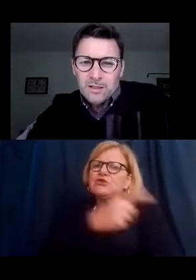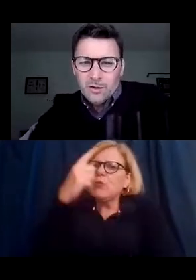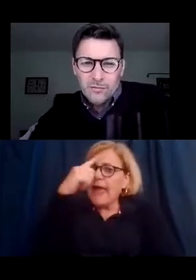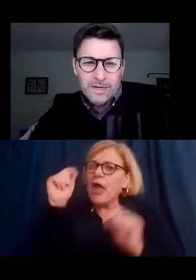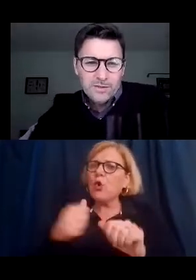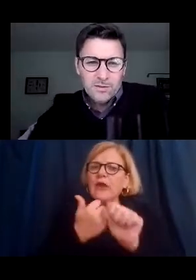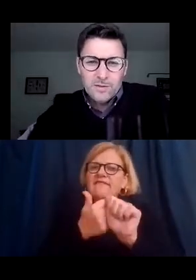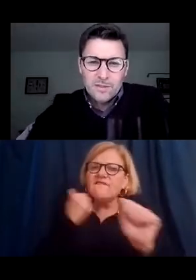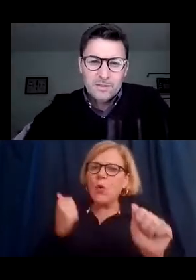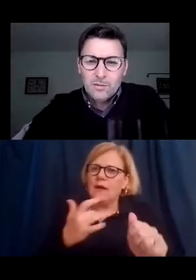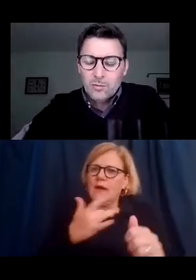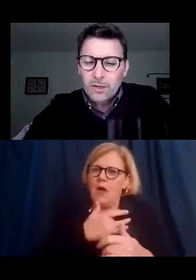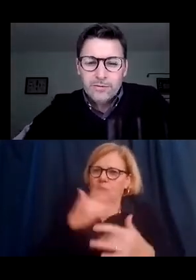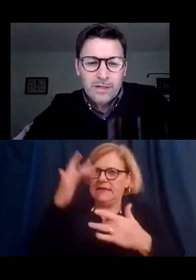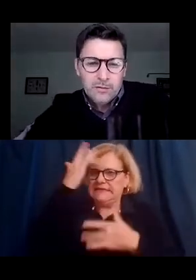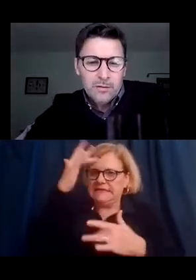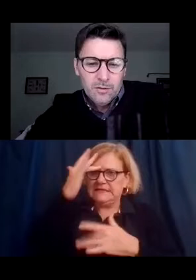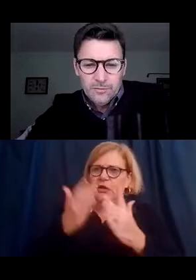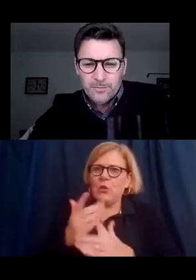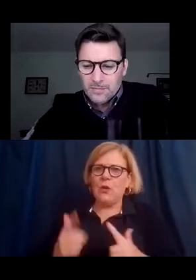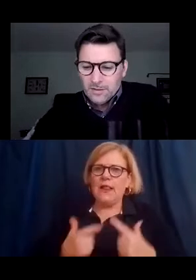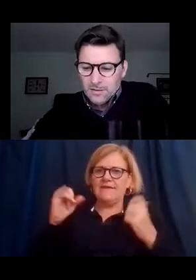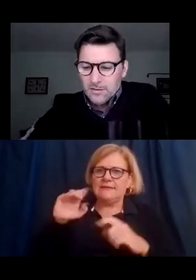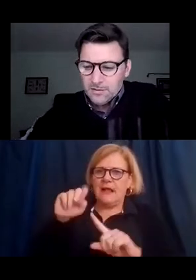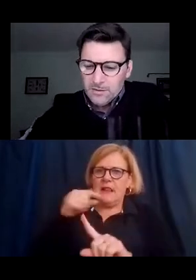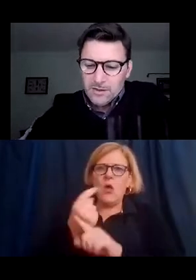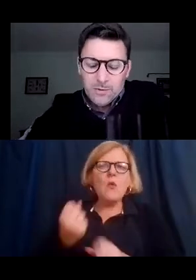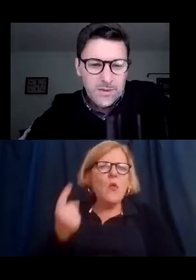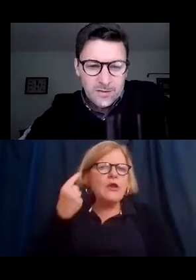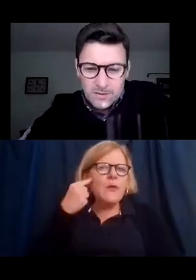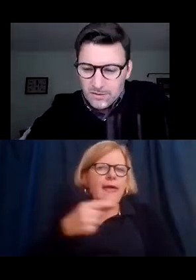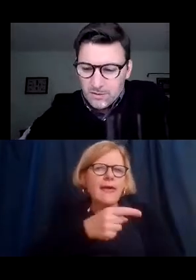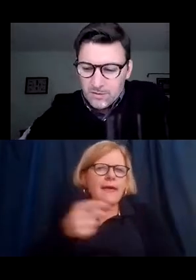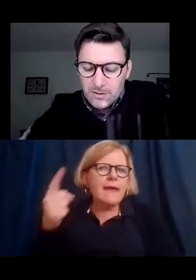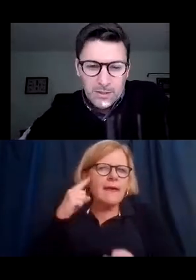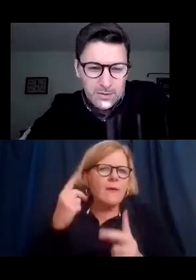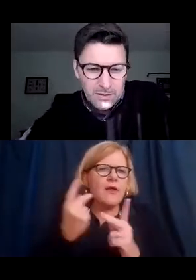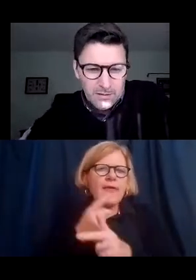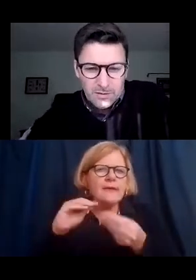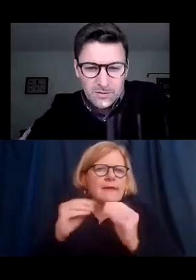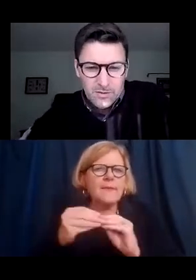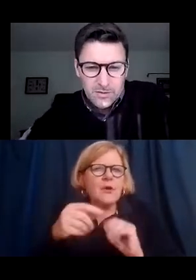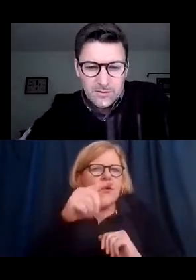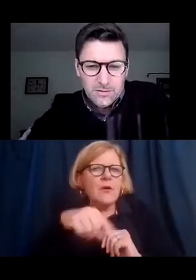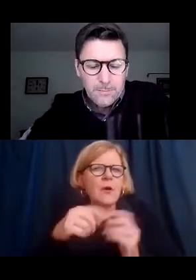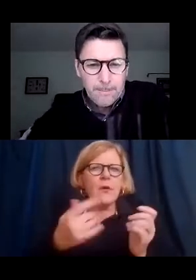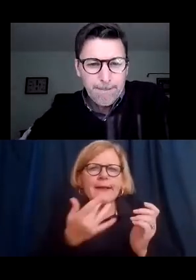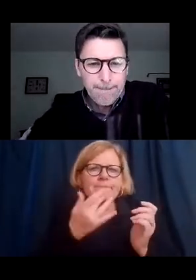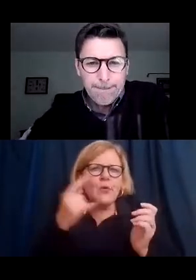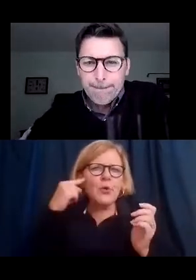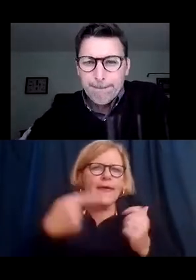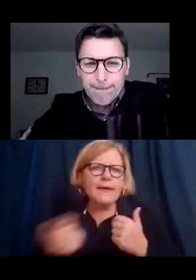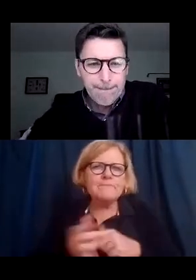avoid cardiovascular disease through lifestyle alone? I'll give you a couple of seconds here to think about that, and then I'll show you the answer.